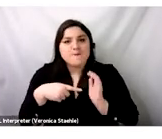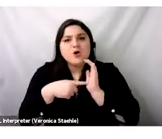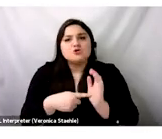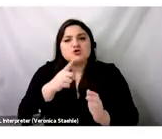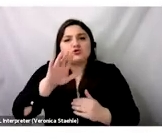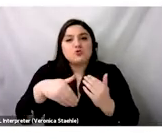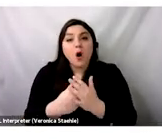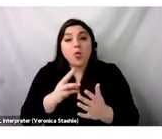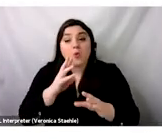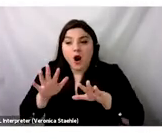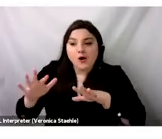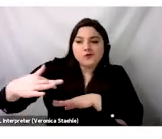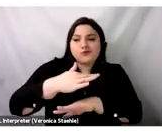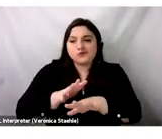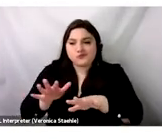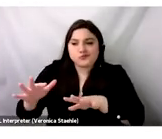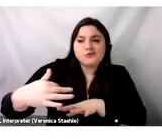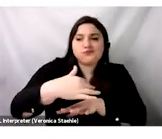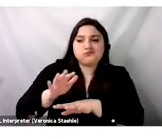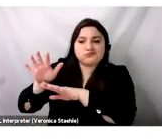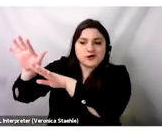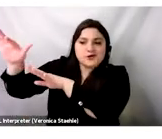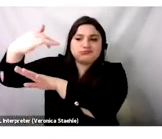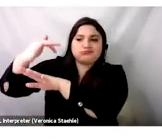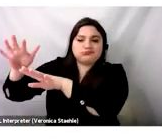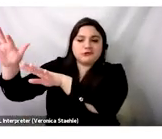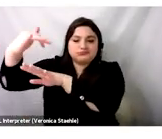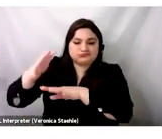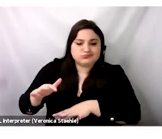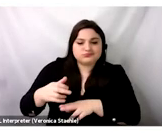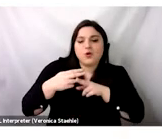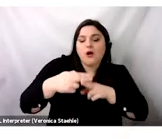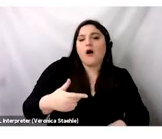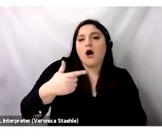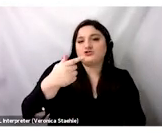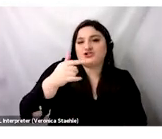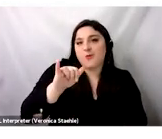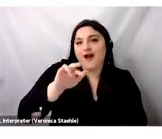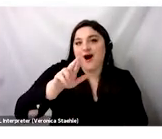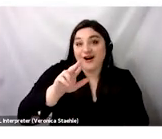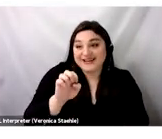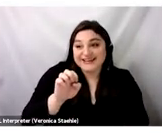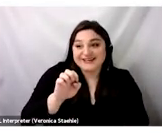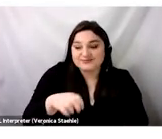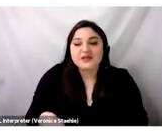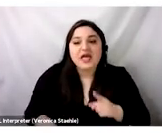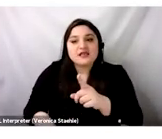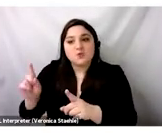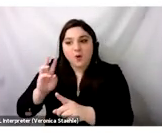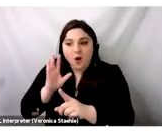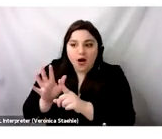of microplastics and microparticles in the North Pacific Gyre because of, you know, geographic